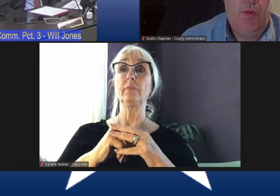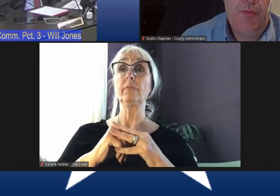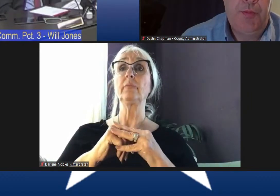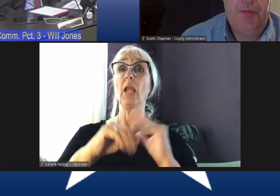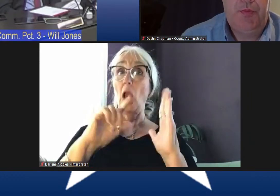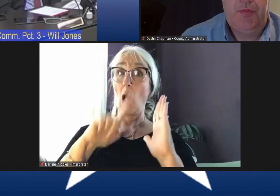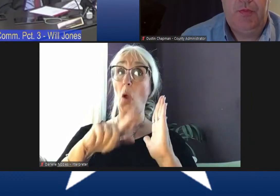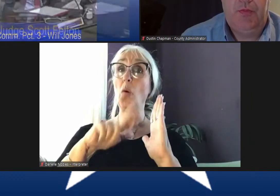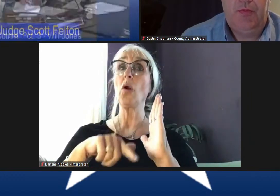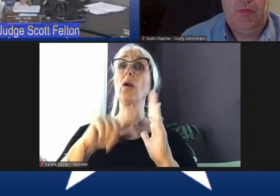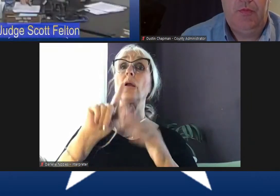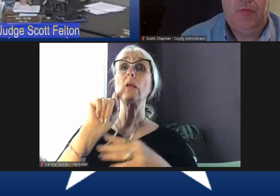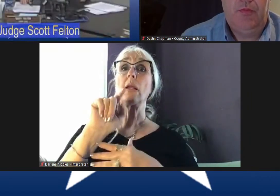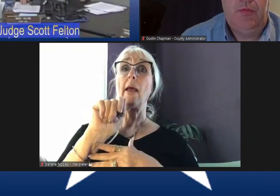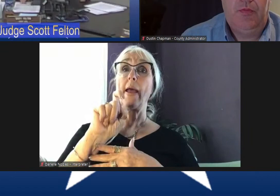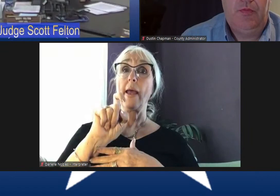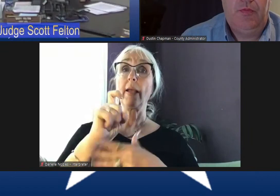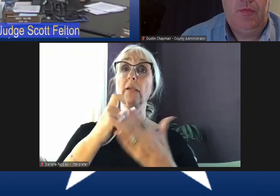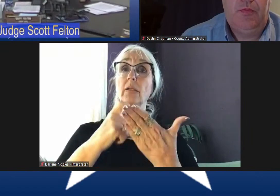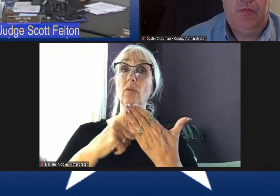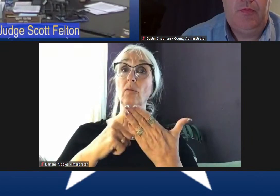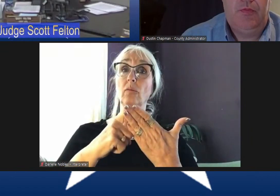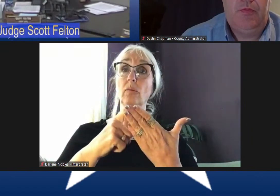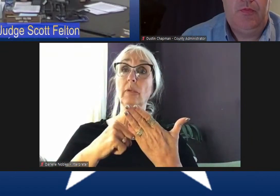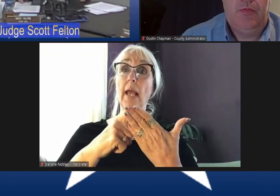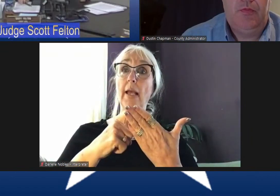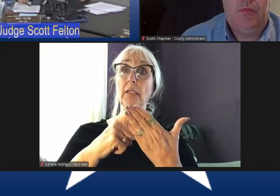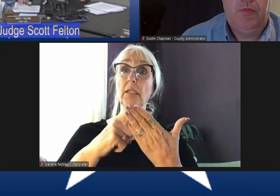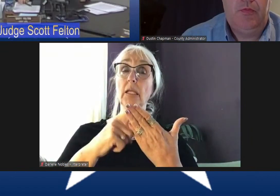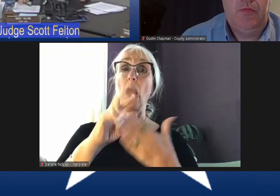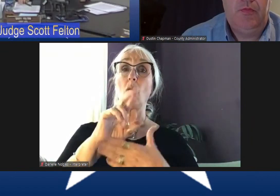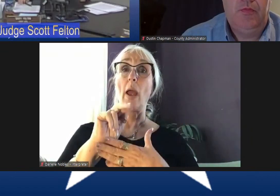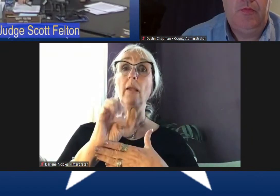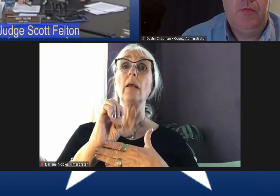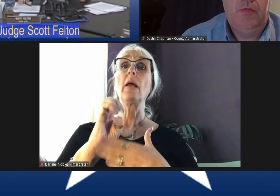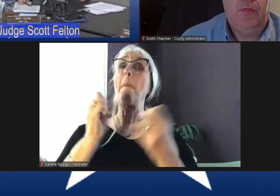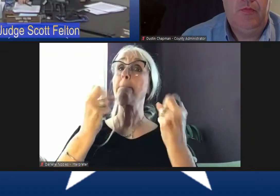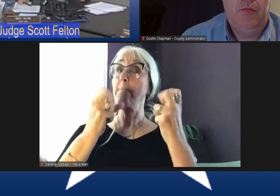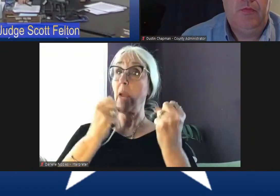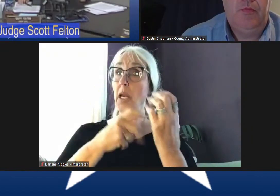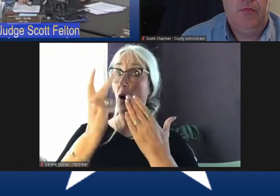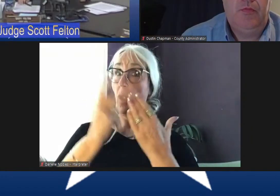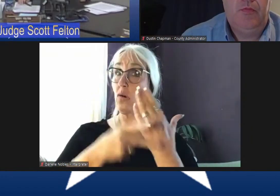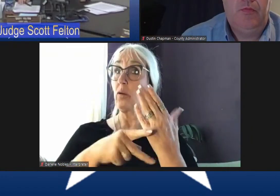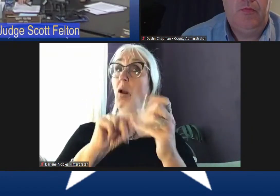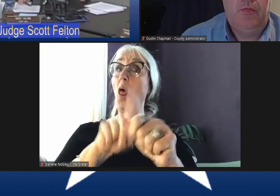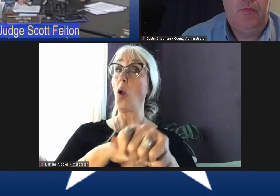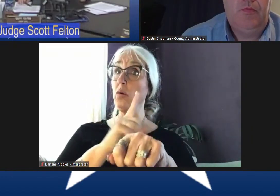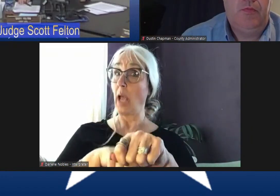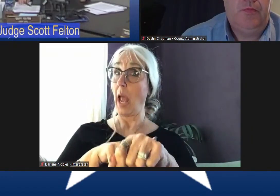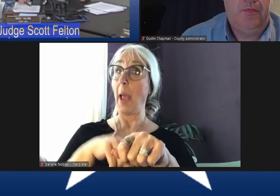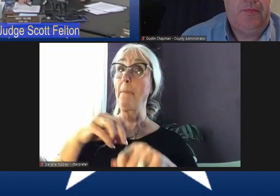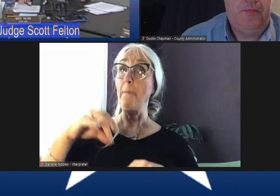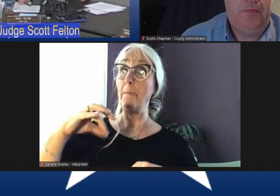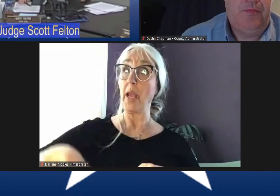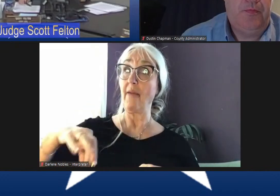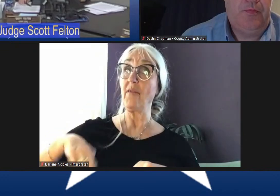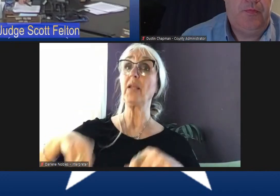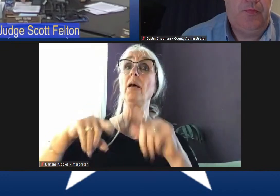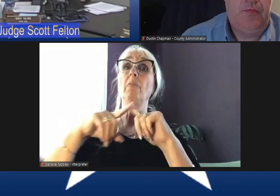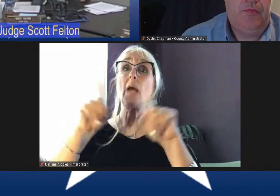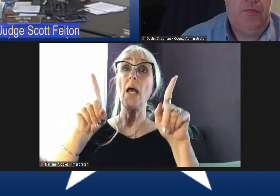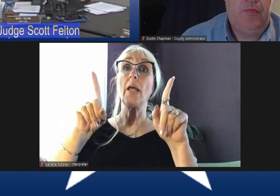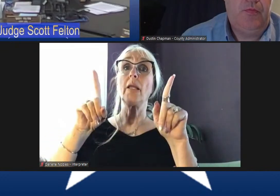and many of the projects, it would be long-term benefits. But they need, you